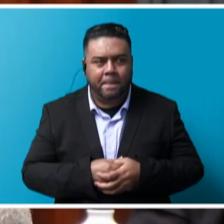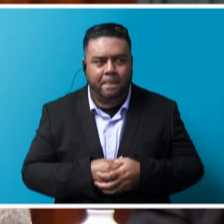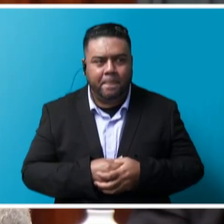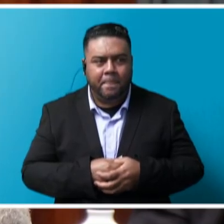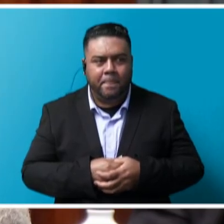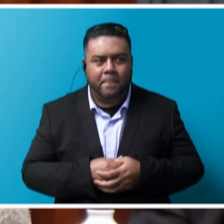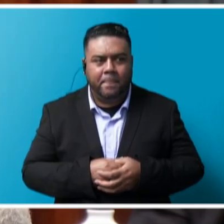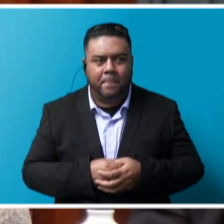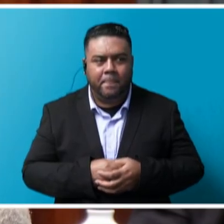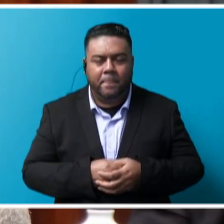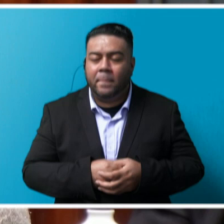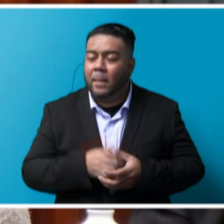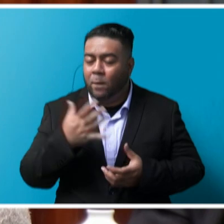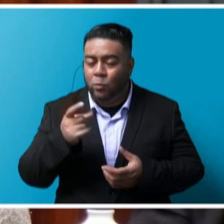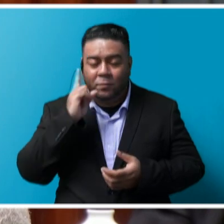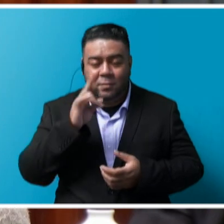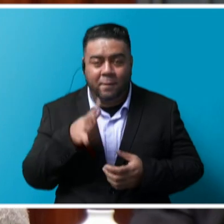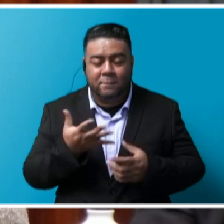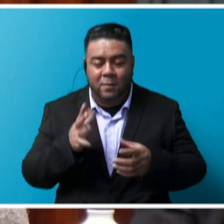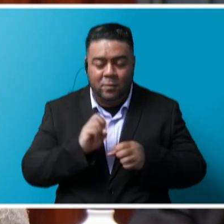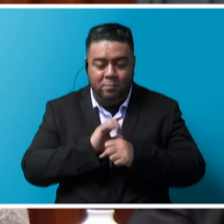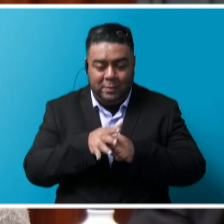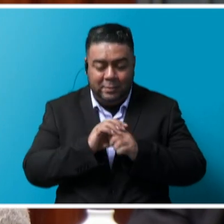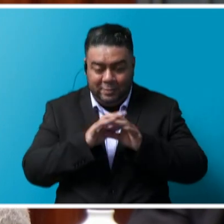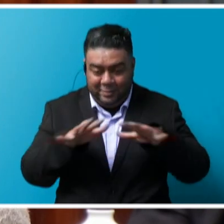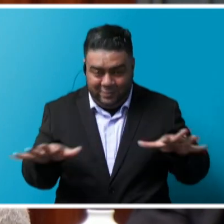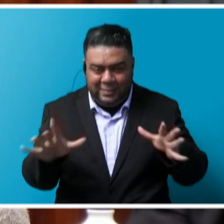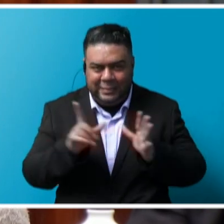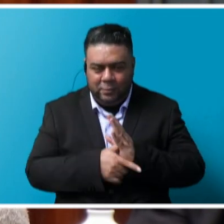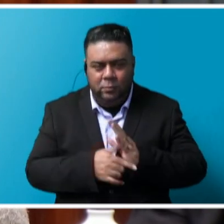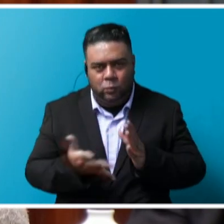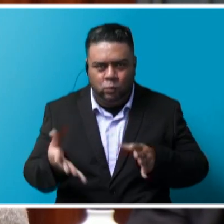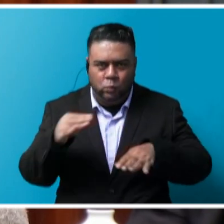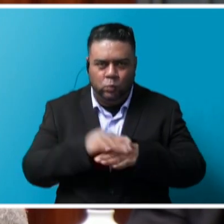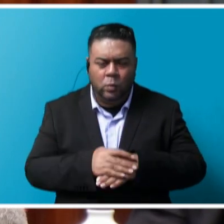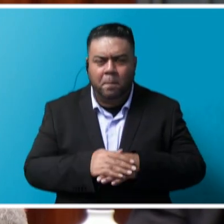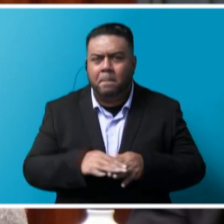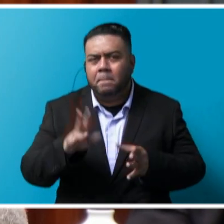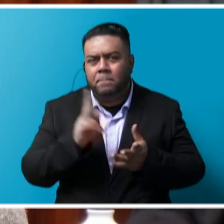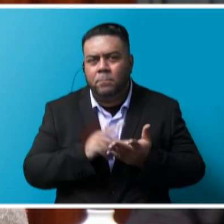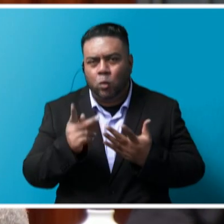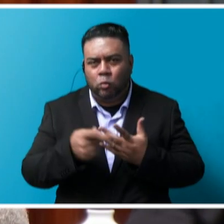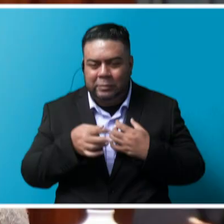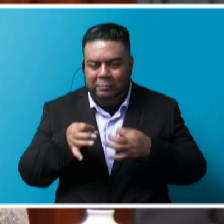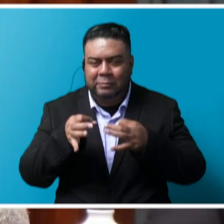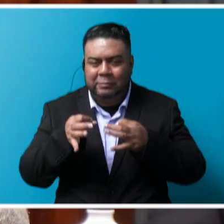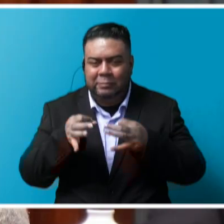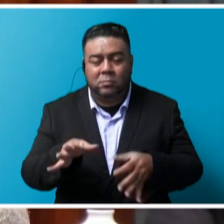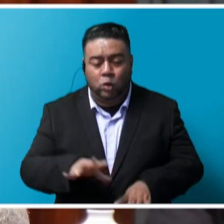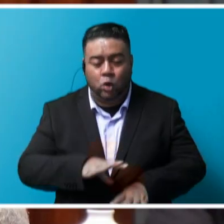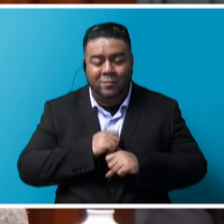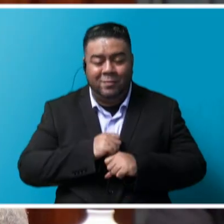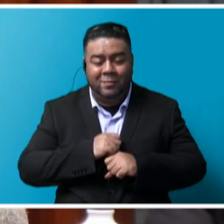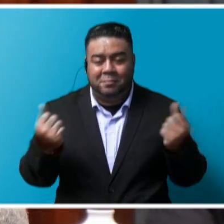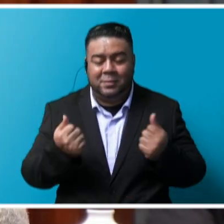public debt has risen sharply, critical infrastructure projects have stalled, and confidence in many